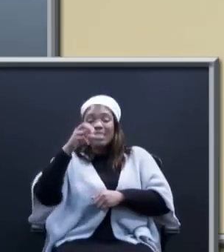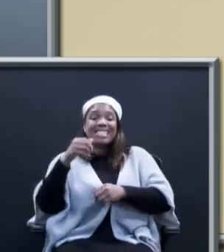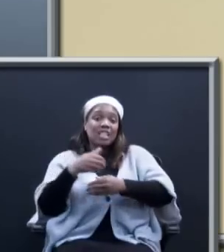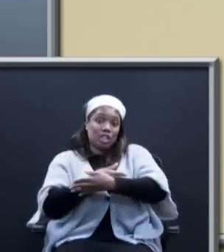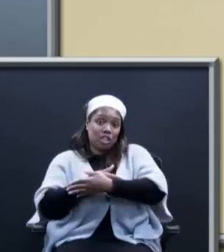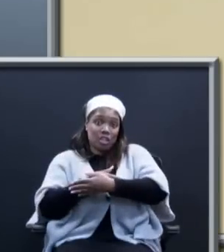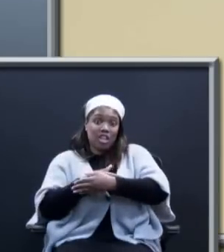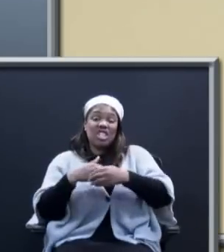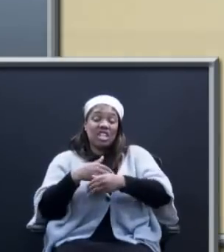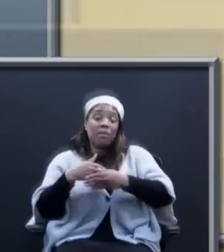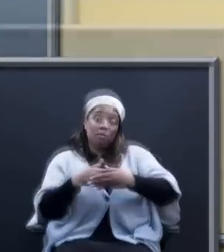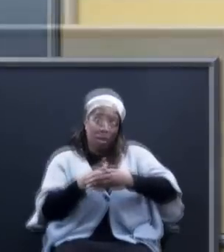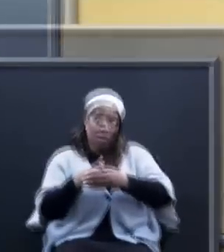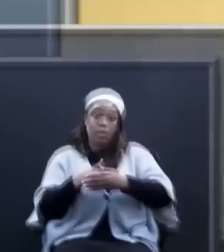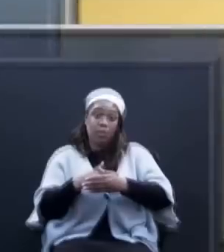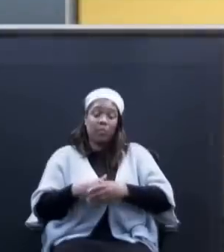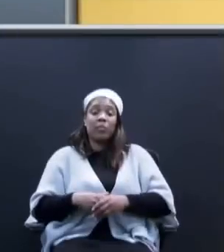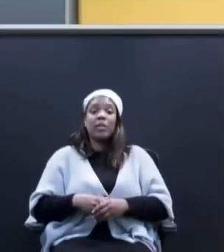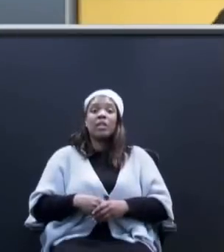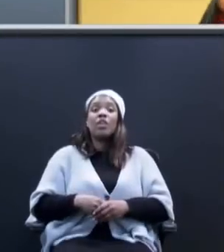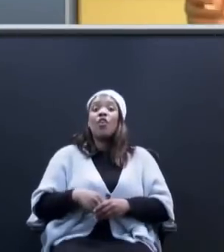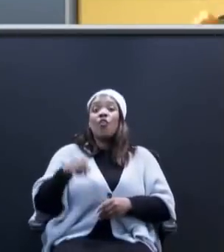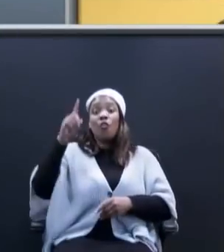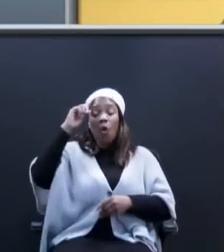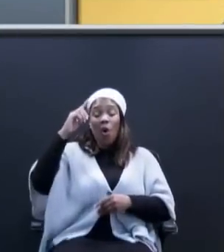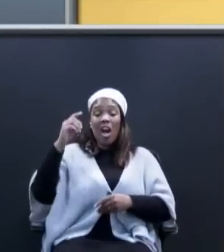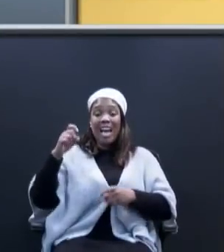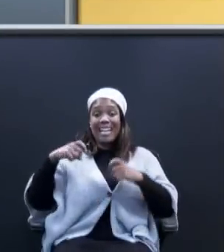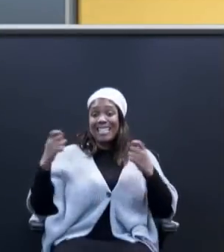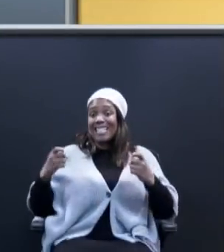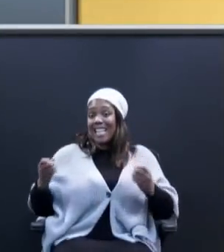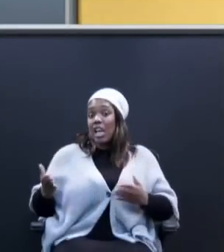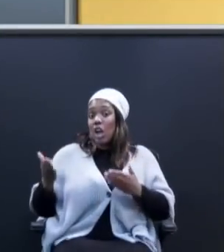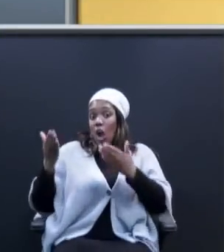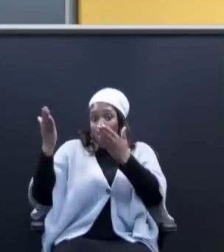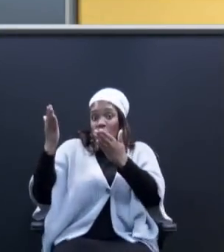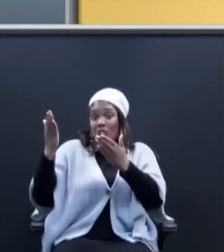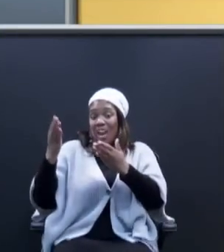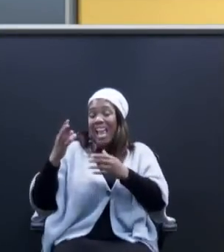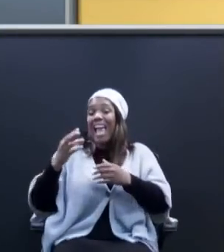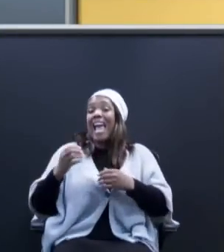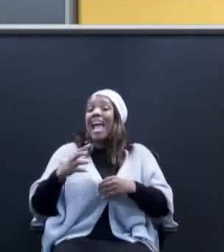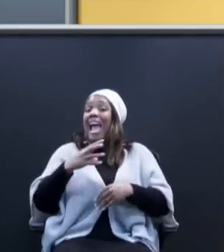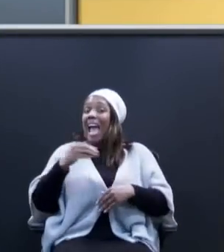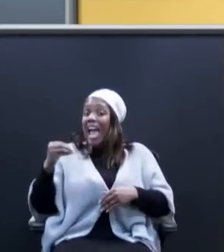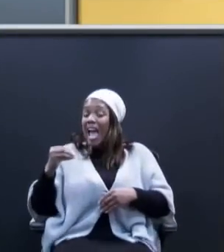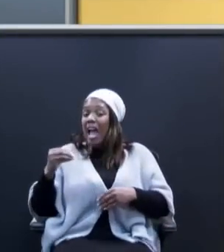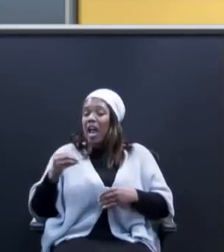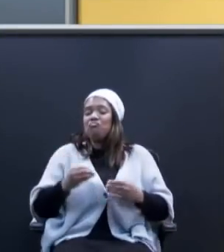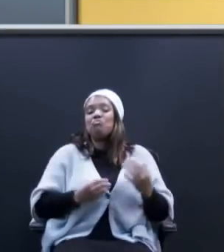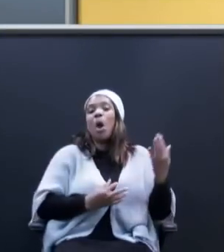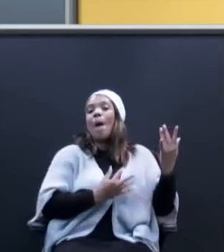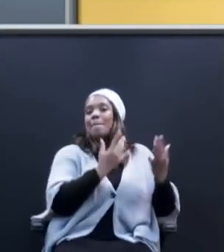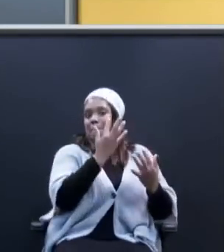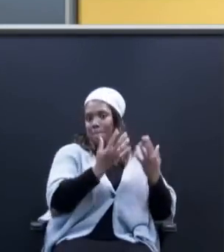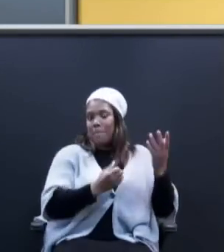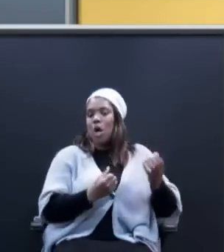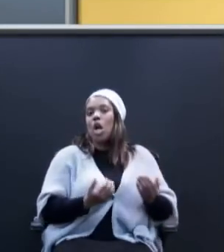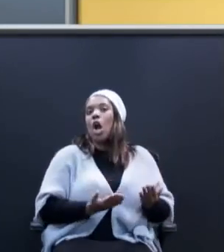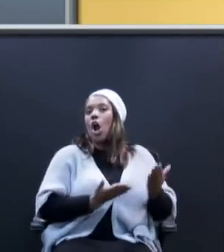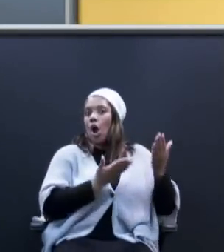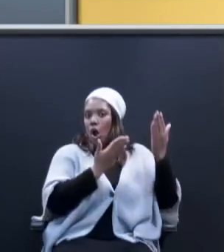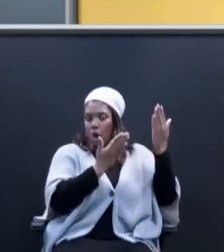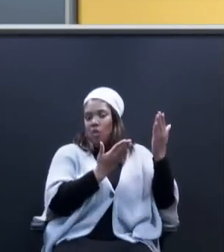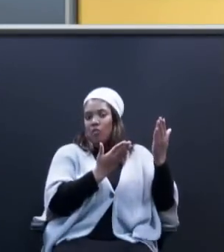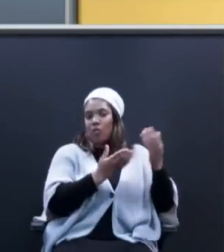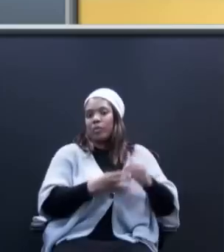offering. Now, so they're going to take them two kids of the goats. That's what we're interested in. The ram is for the priest, but the two goats is